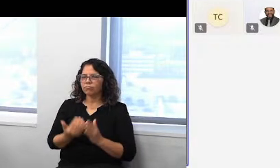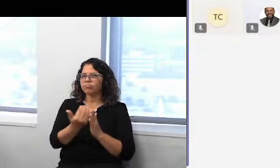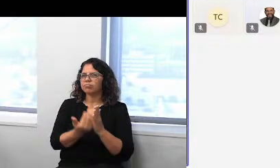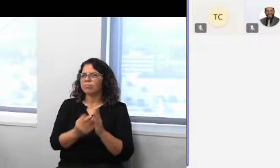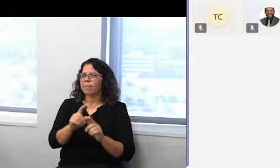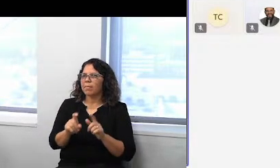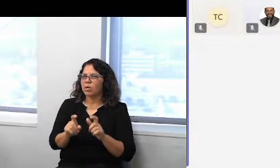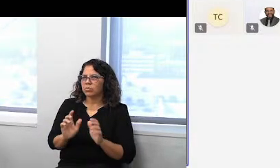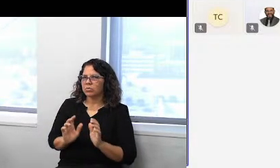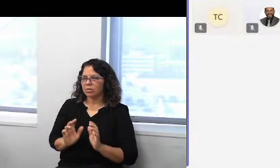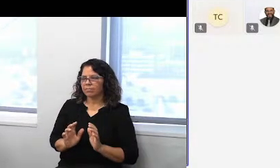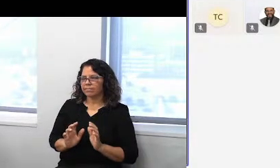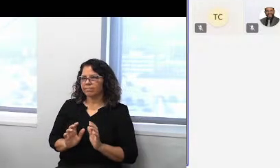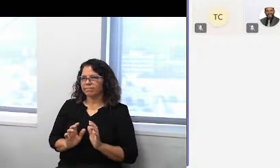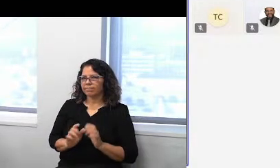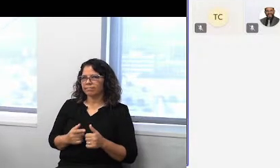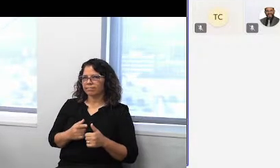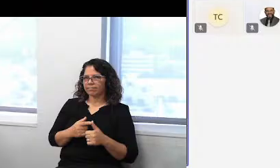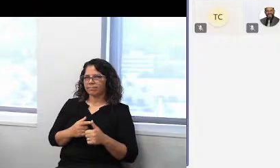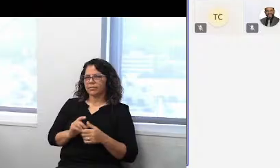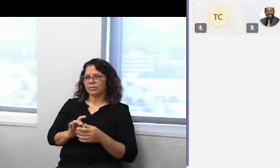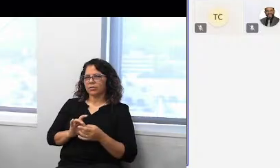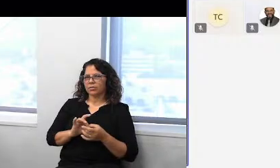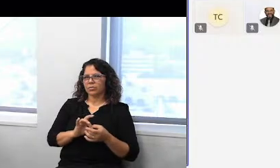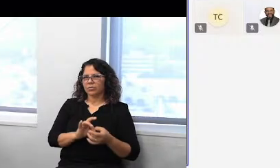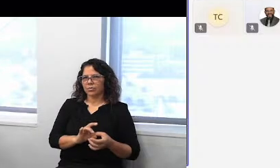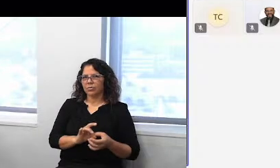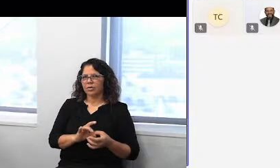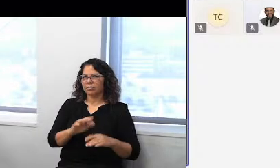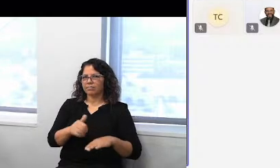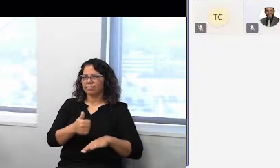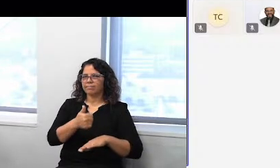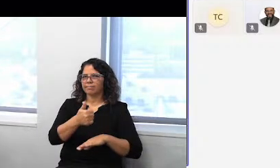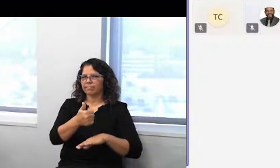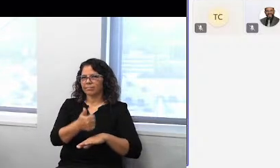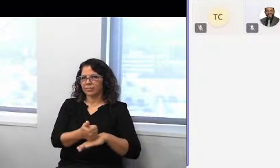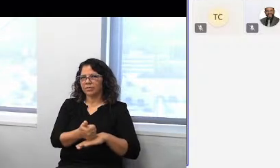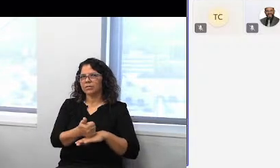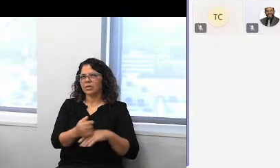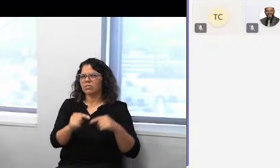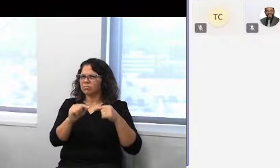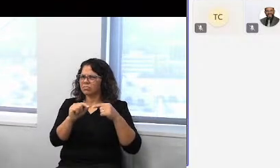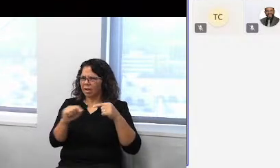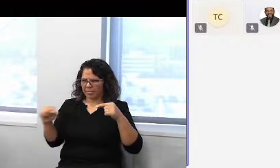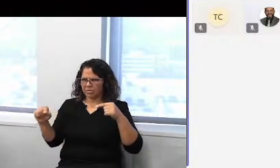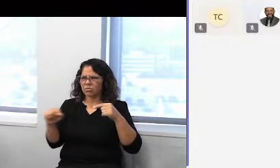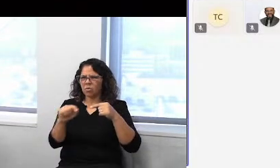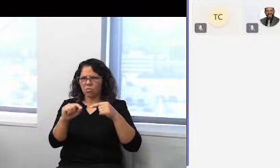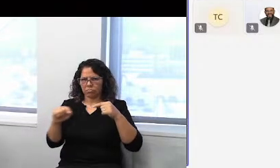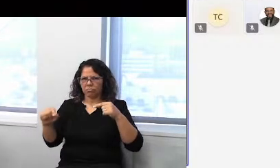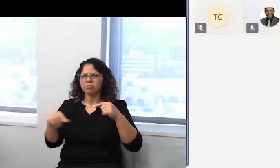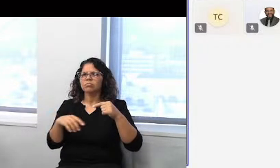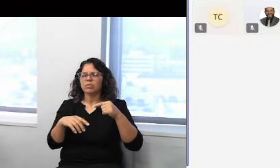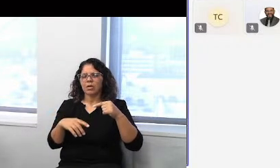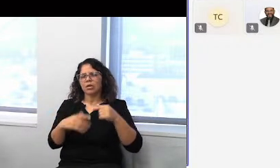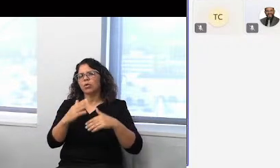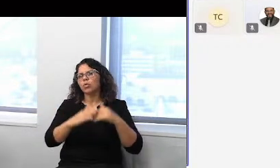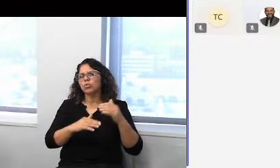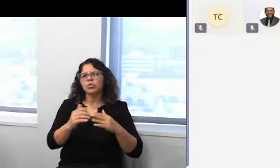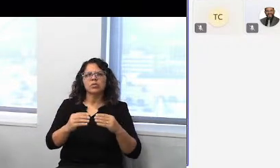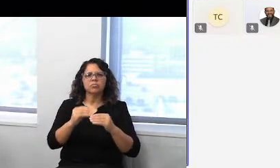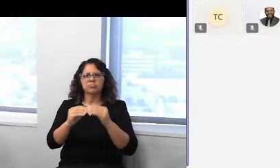First, concerning the transmission facilities that you're either building or restoring today, what's the likely sort of weighted